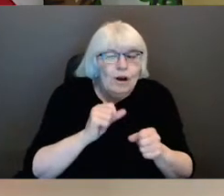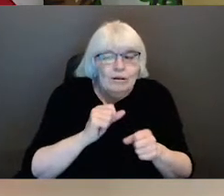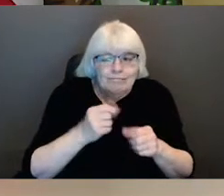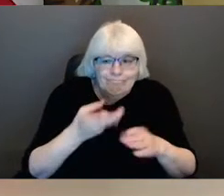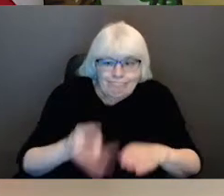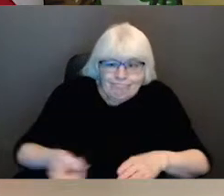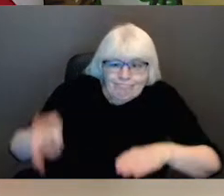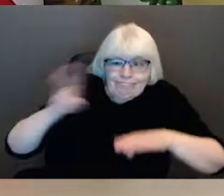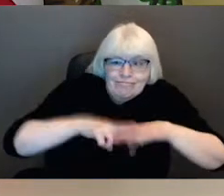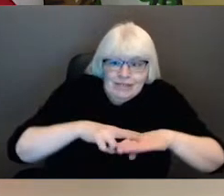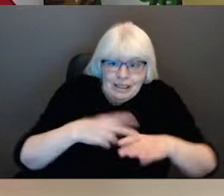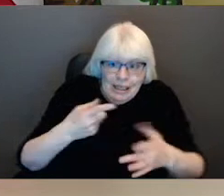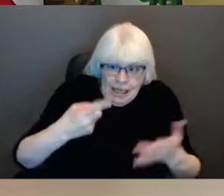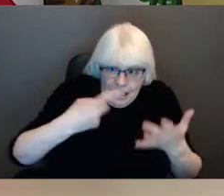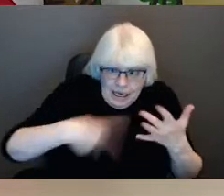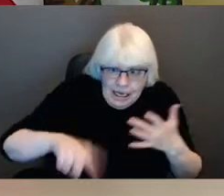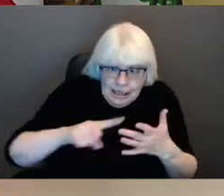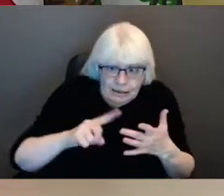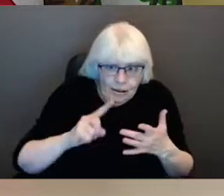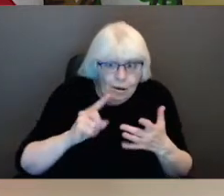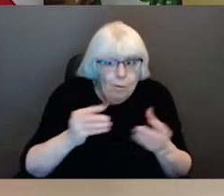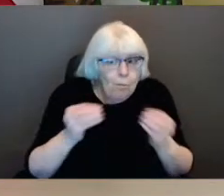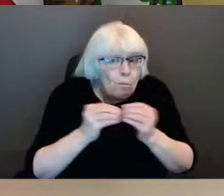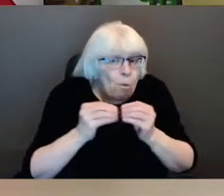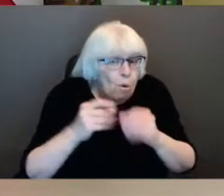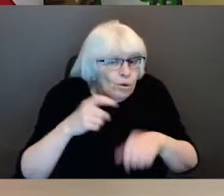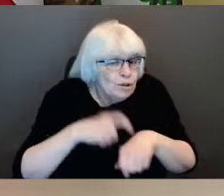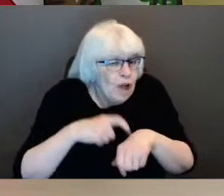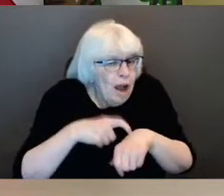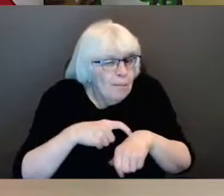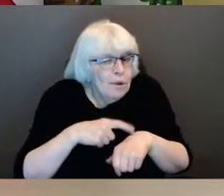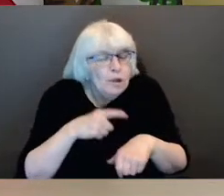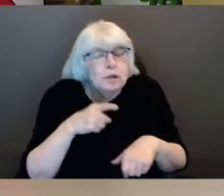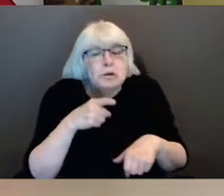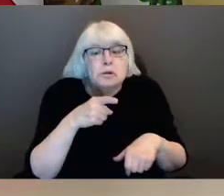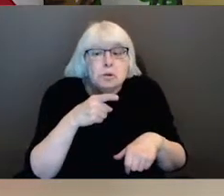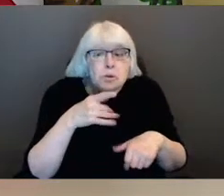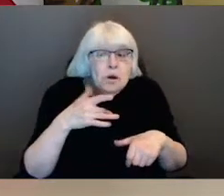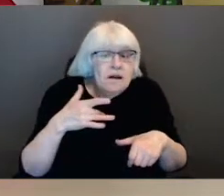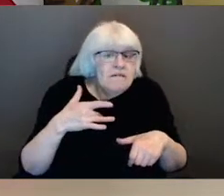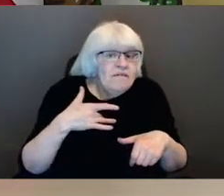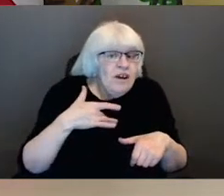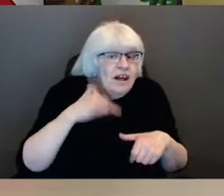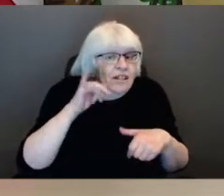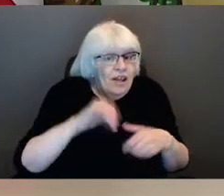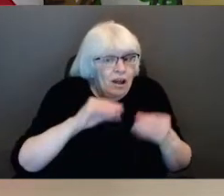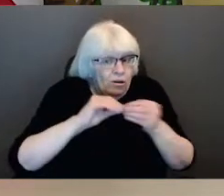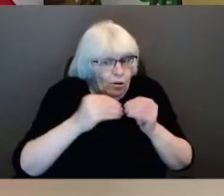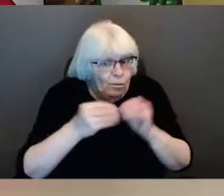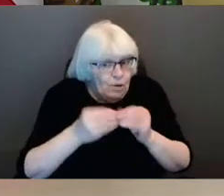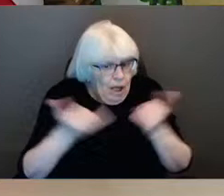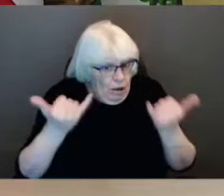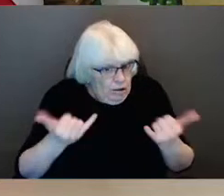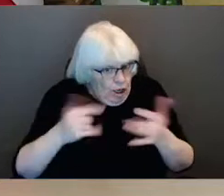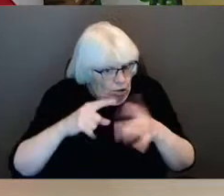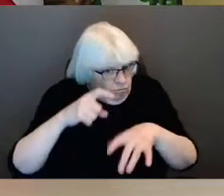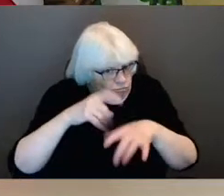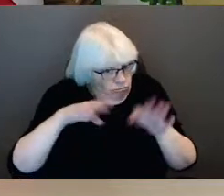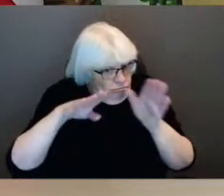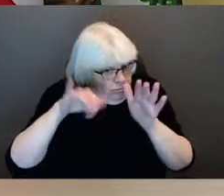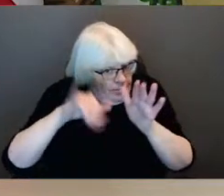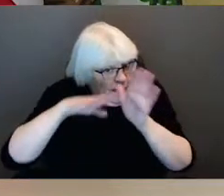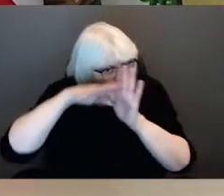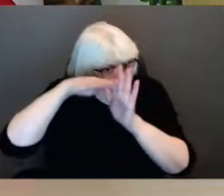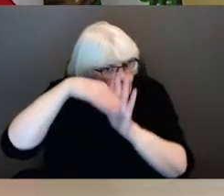time, or are you starting to see those numbers dropping at our points of entry? Well, I think a lot of measures changed. We got children back to school.